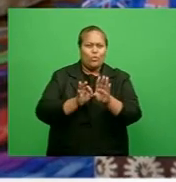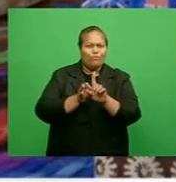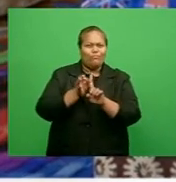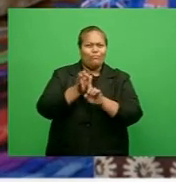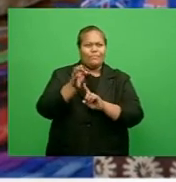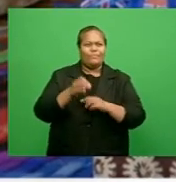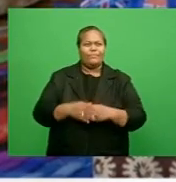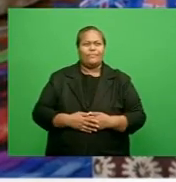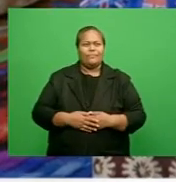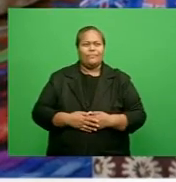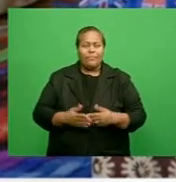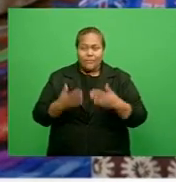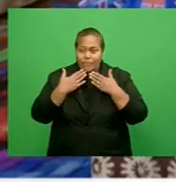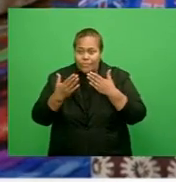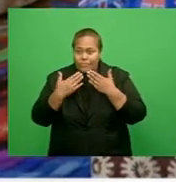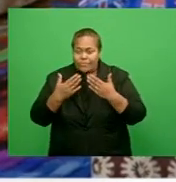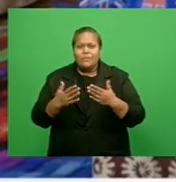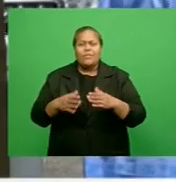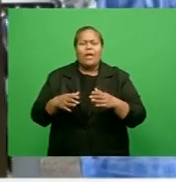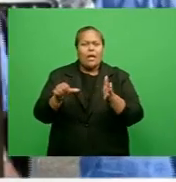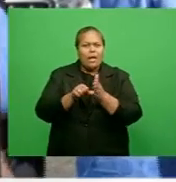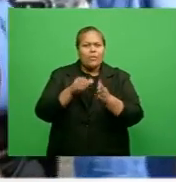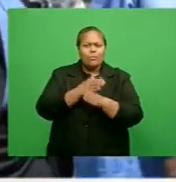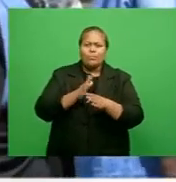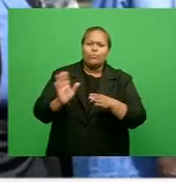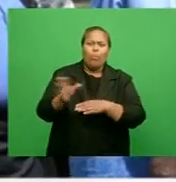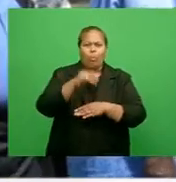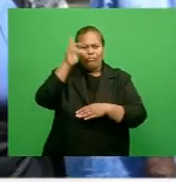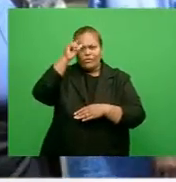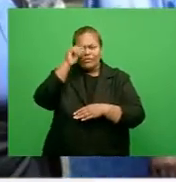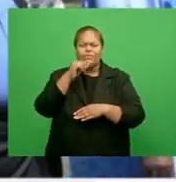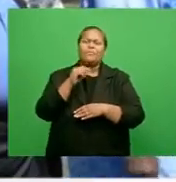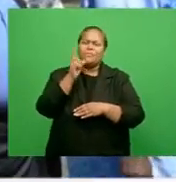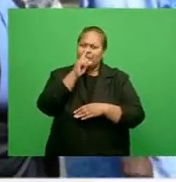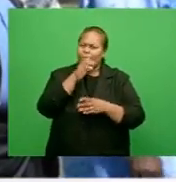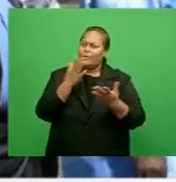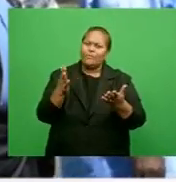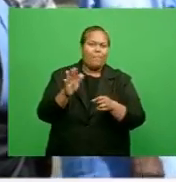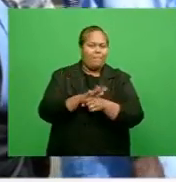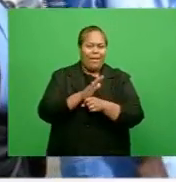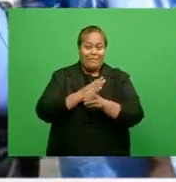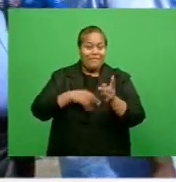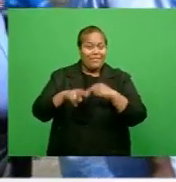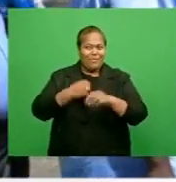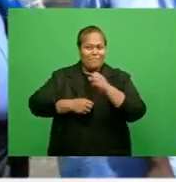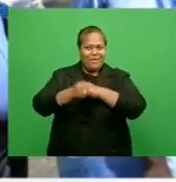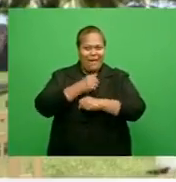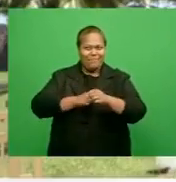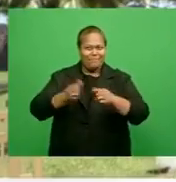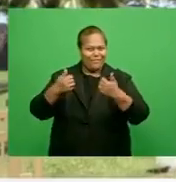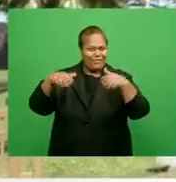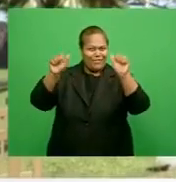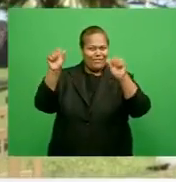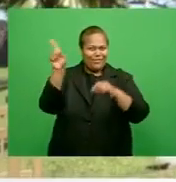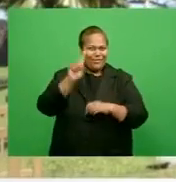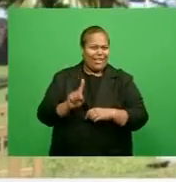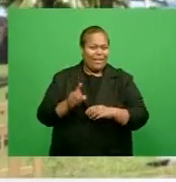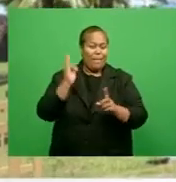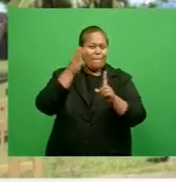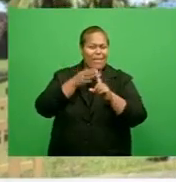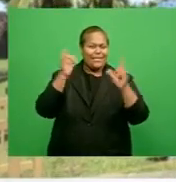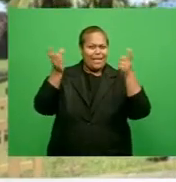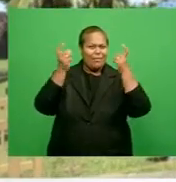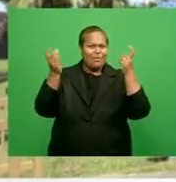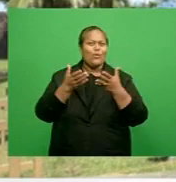Minister acknowledged the hard work of all Fijians who have made Fiji what it is today. The main celebration will be held at Albert Park